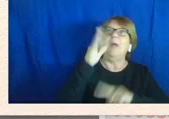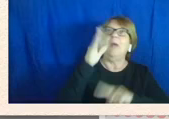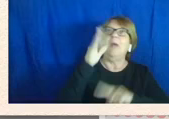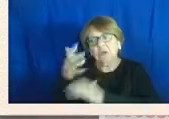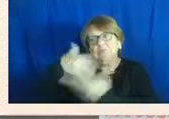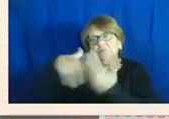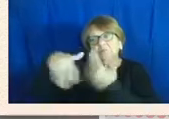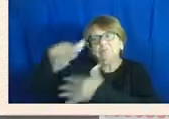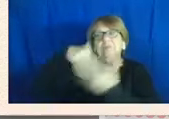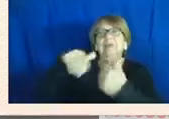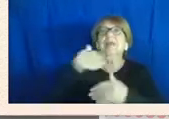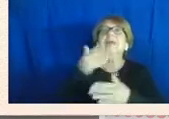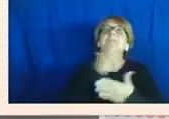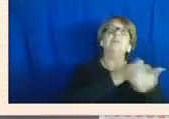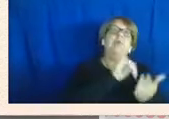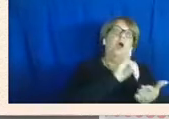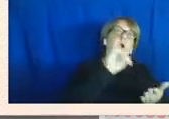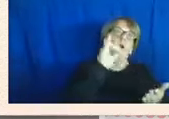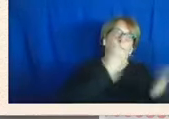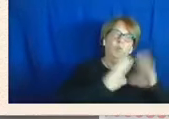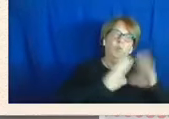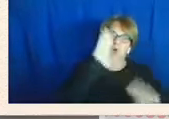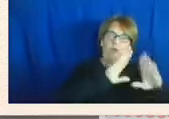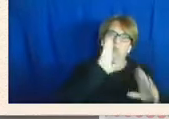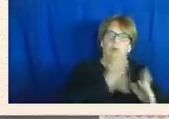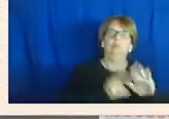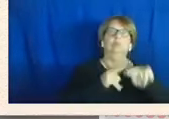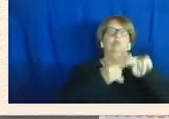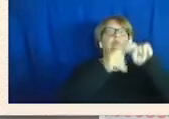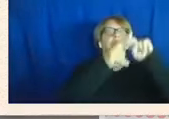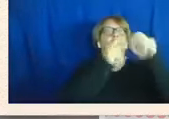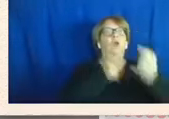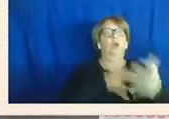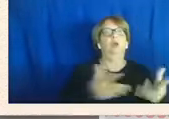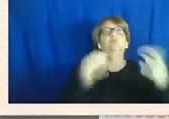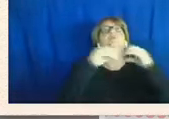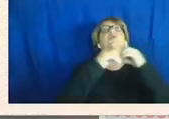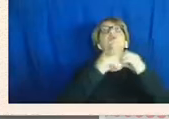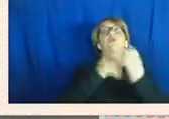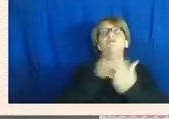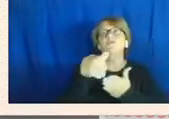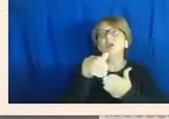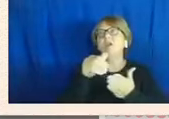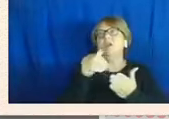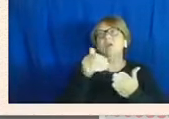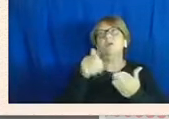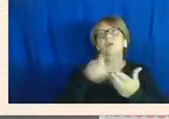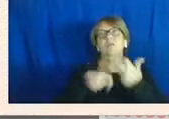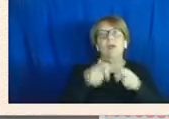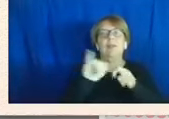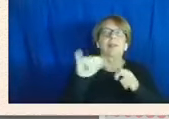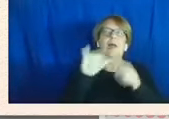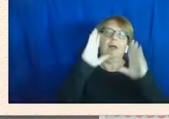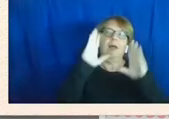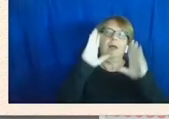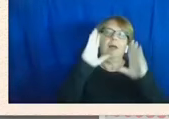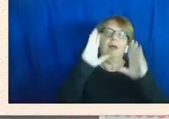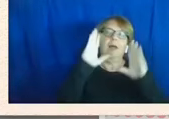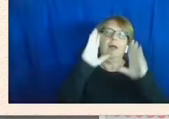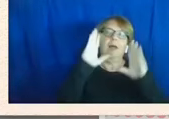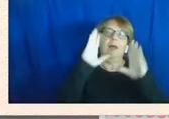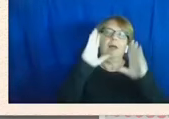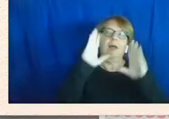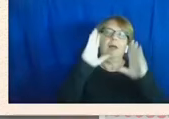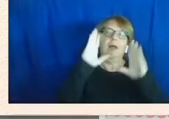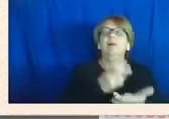go up and may cause more frequent interference, like sleep difficulties, concentration difficulties, some of the things that are already being reported.